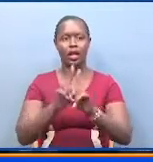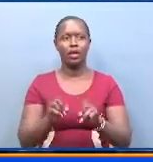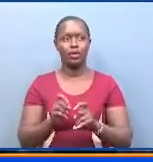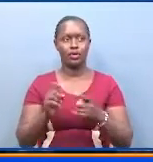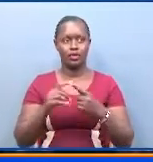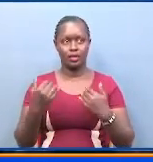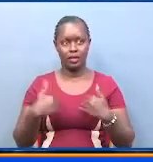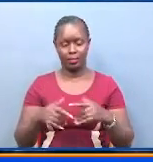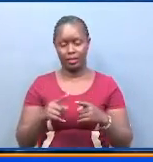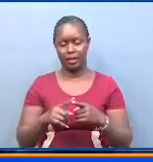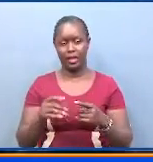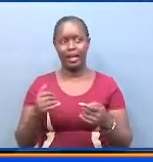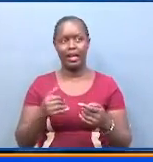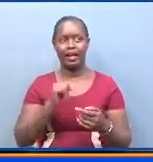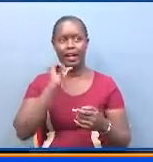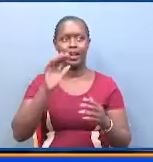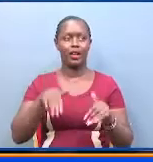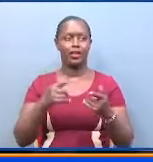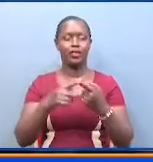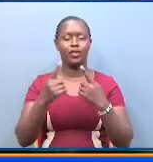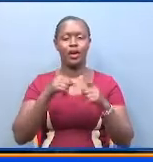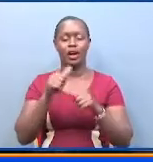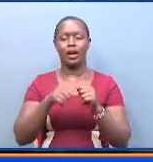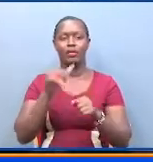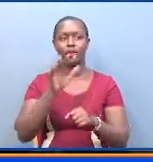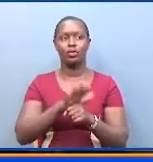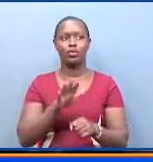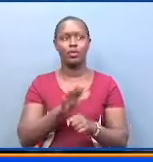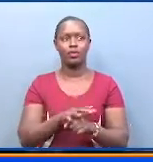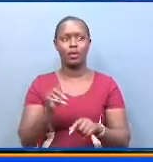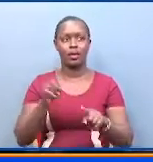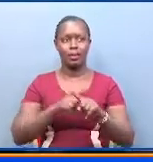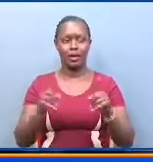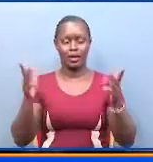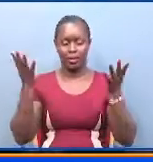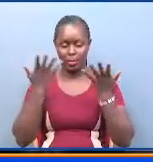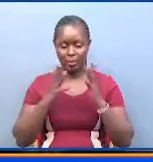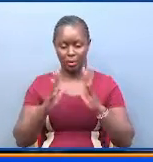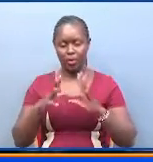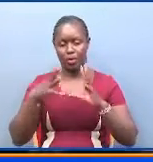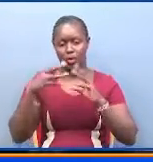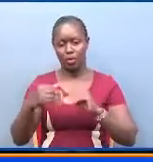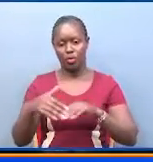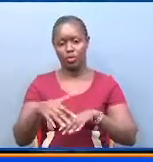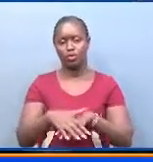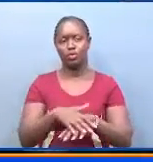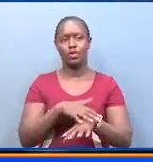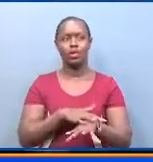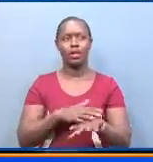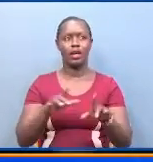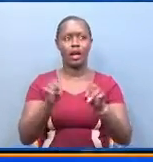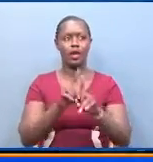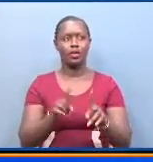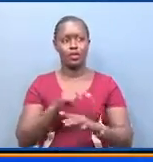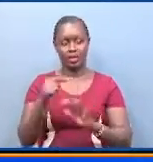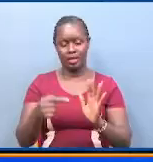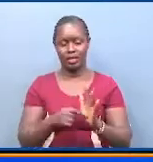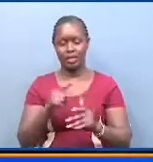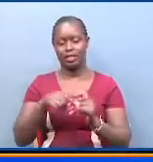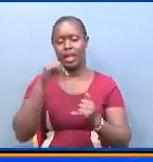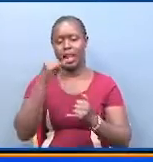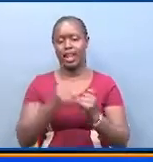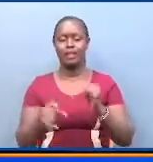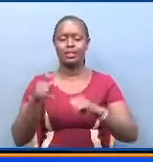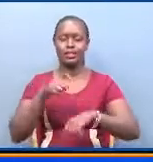kifua, hapana moto mambo mingi. Maliza uende polepole. Na hii ndio mara ya